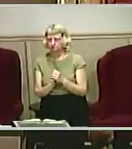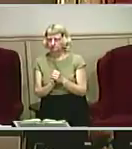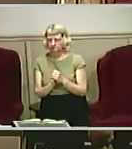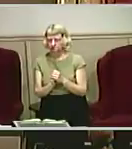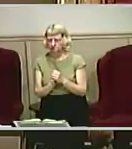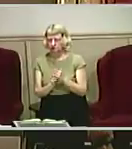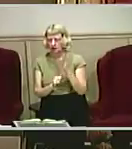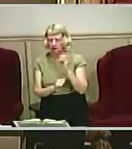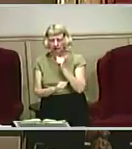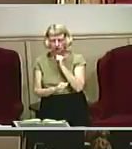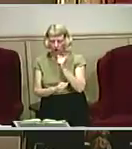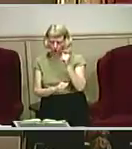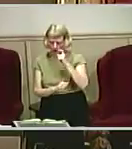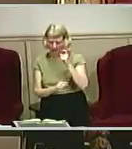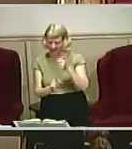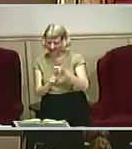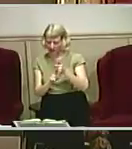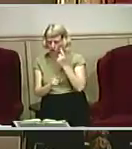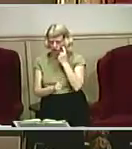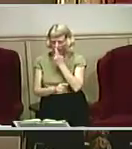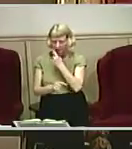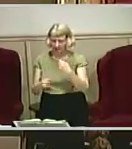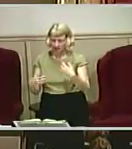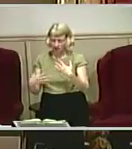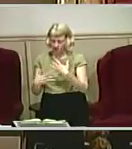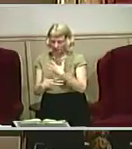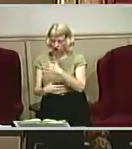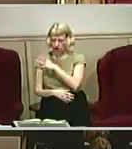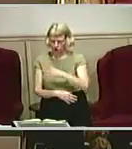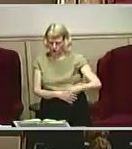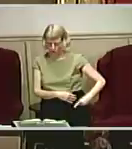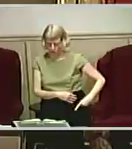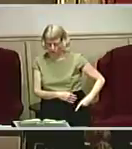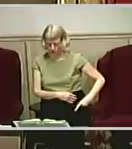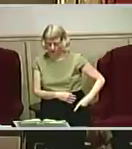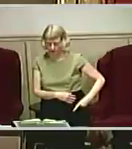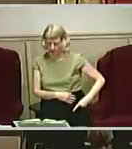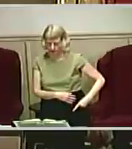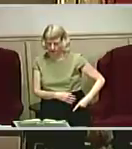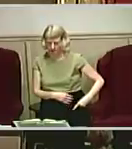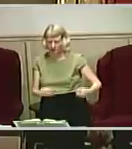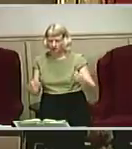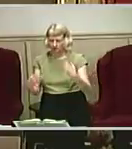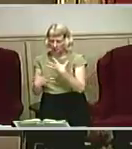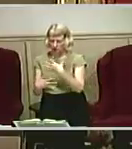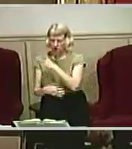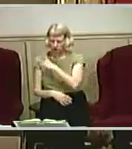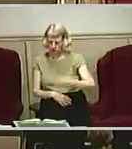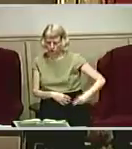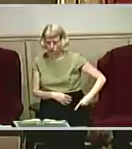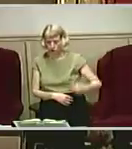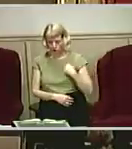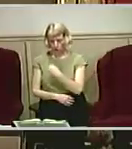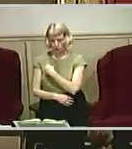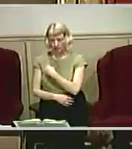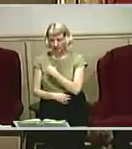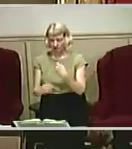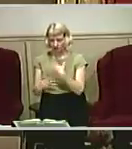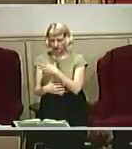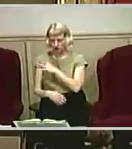Be not wise in thine own eyes. Fear the Lord. Fear the Lord. Do we fear the Lord?